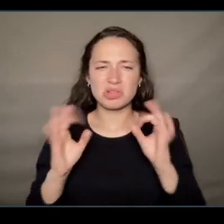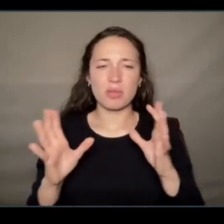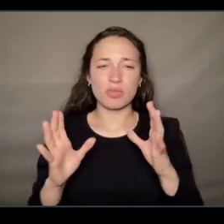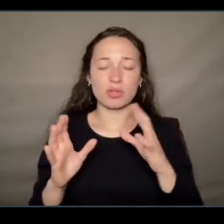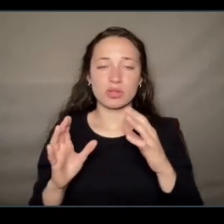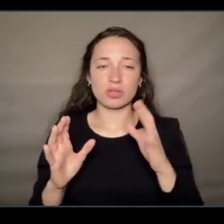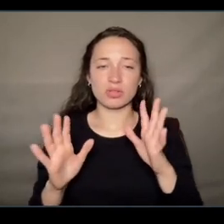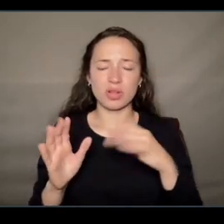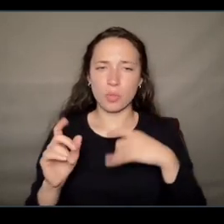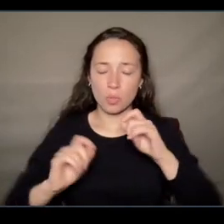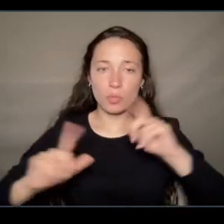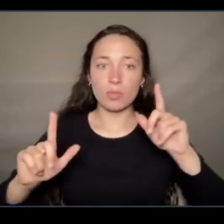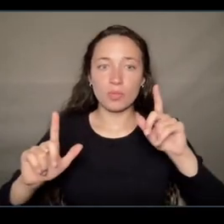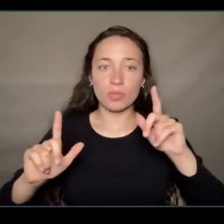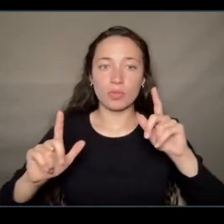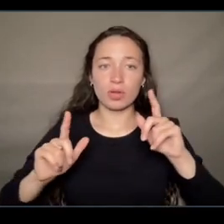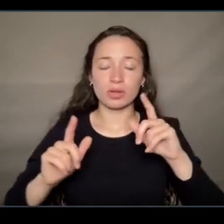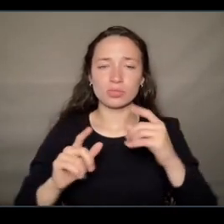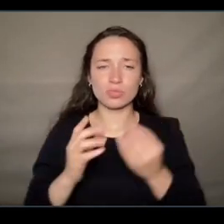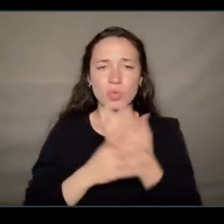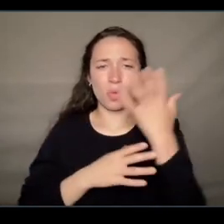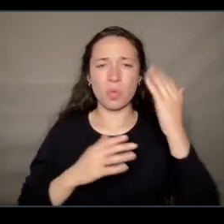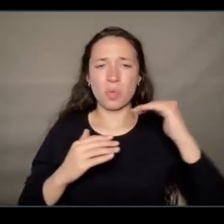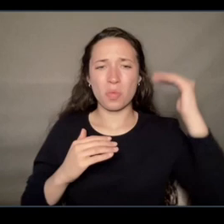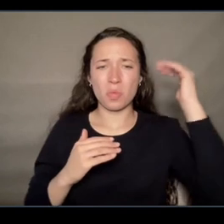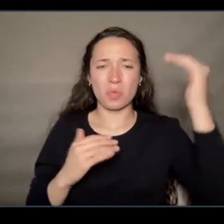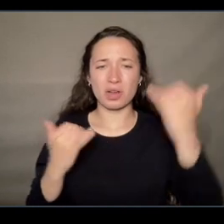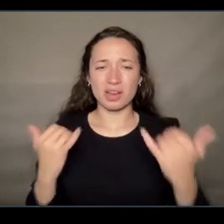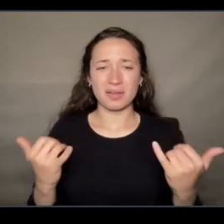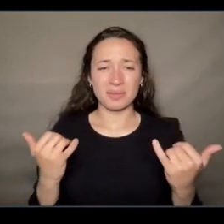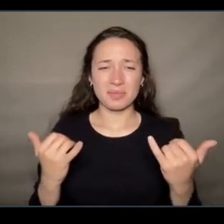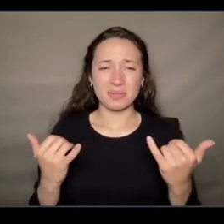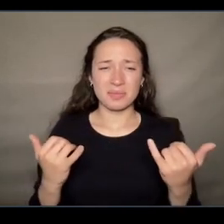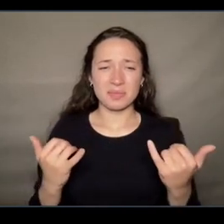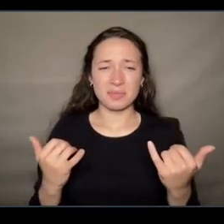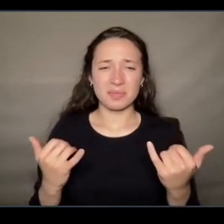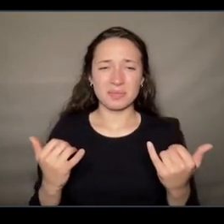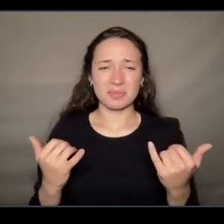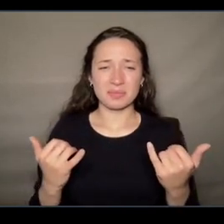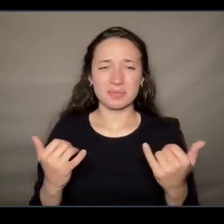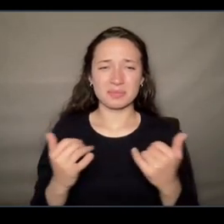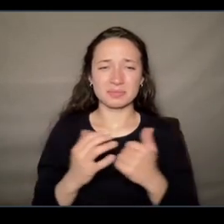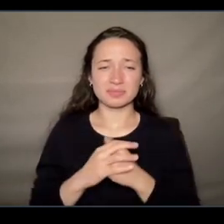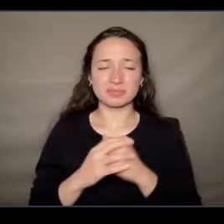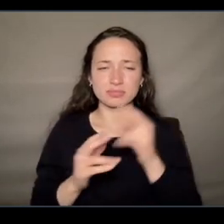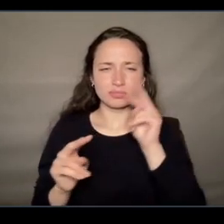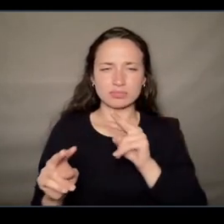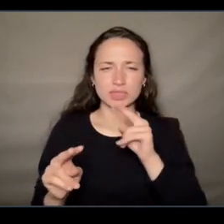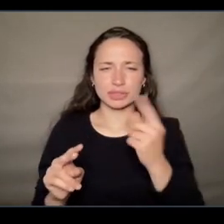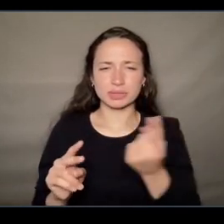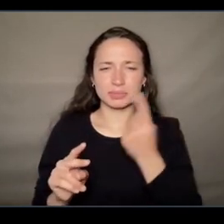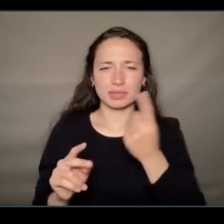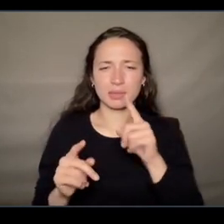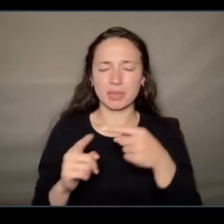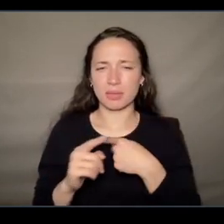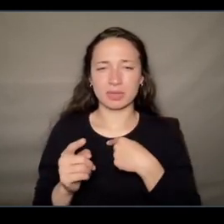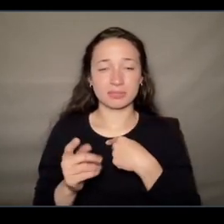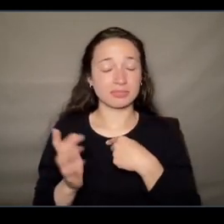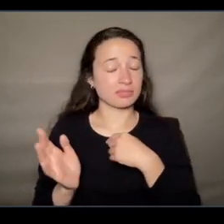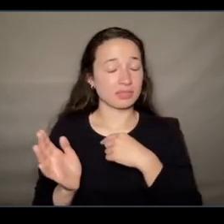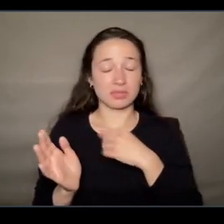terrible. I woke and he was grown. Now he's staring at something about